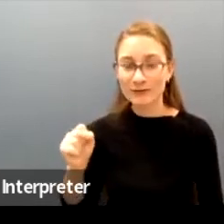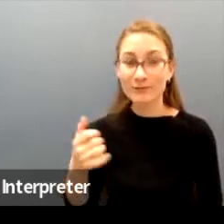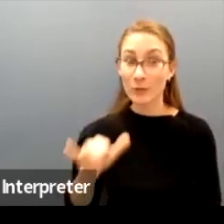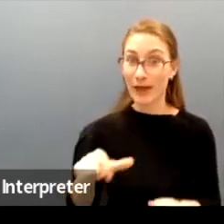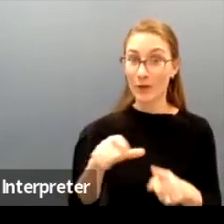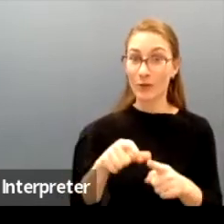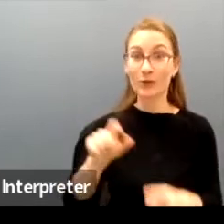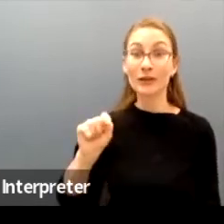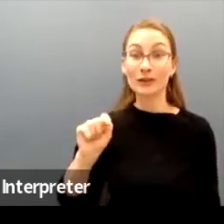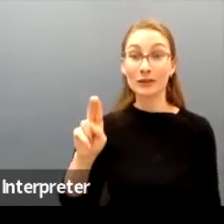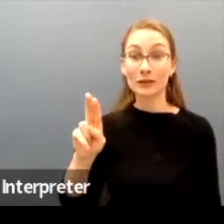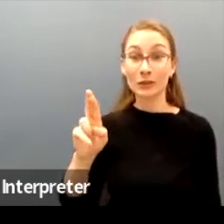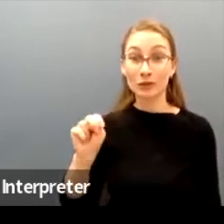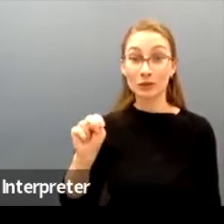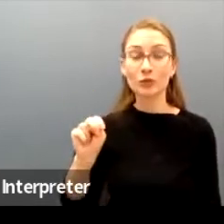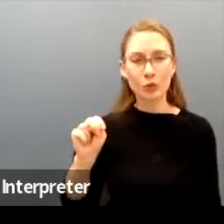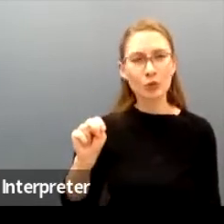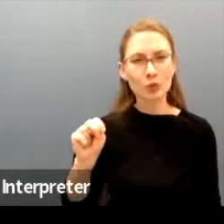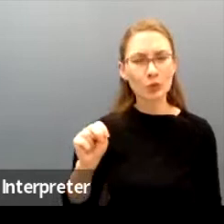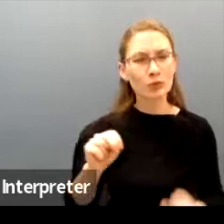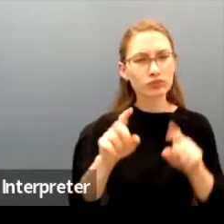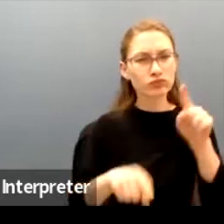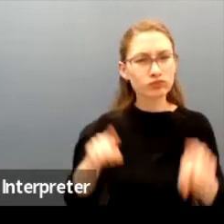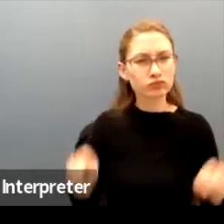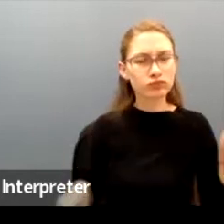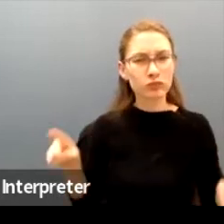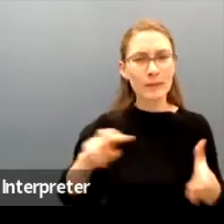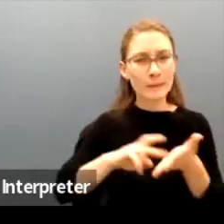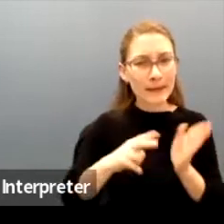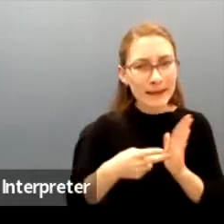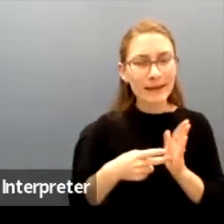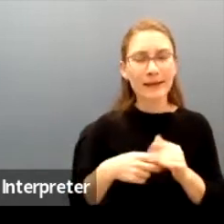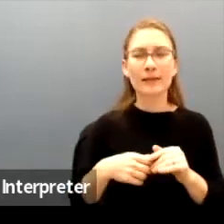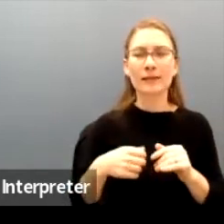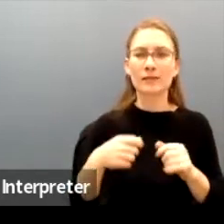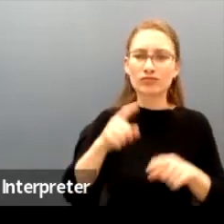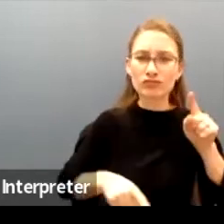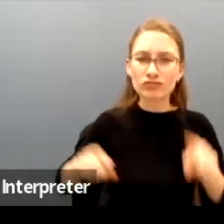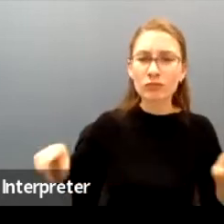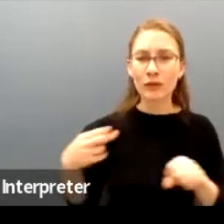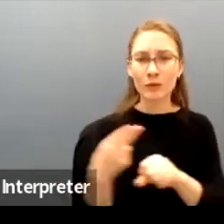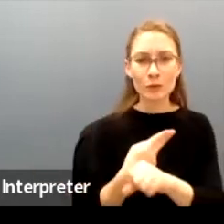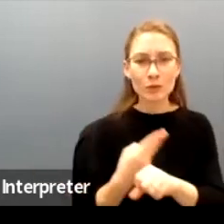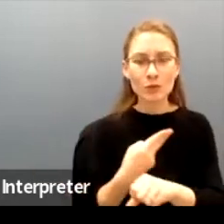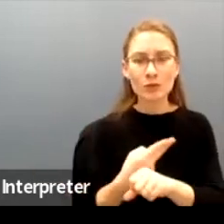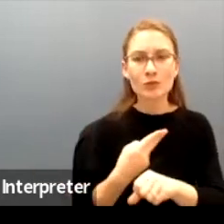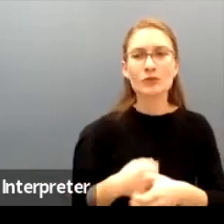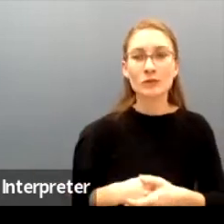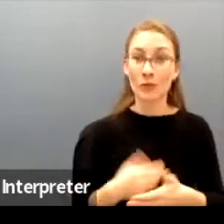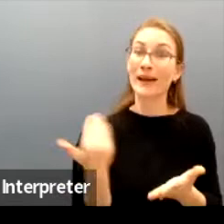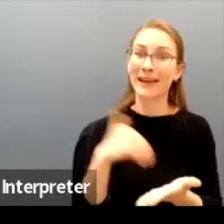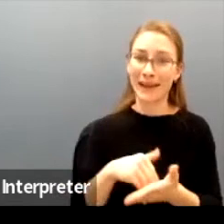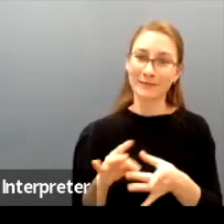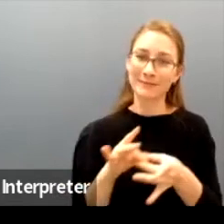can have a variety of meanings, which is, or not meanings rather, but a variety of use of it, which is, again, that core word